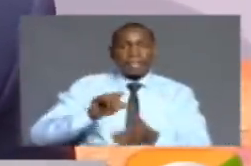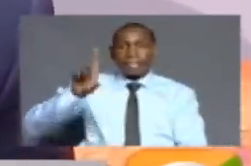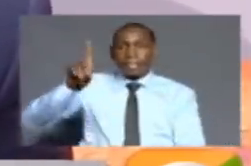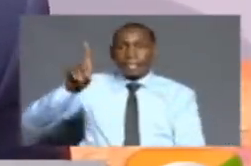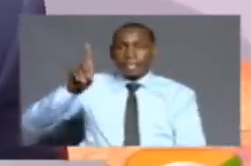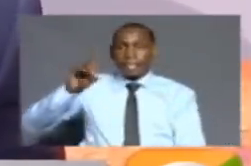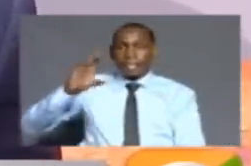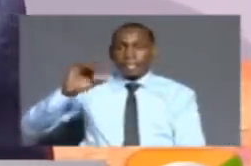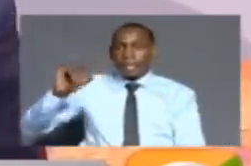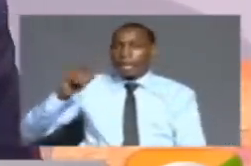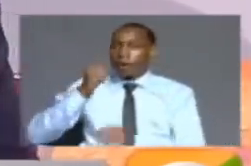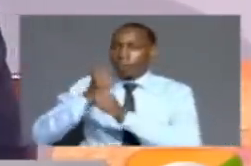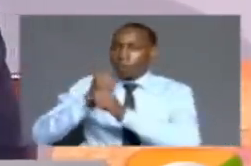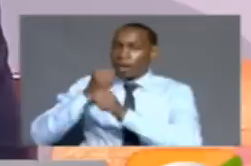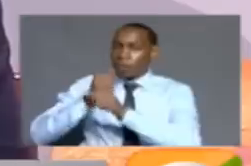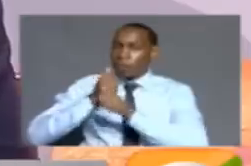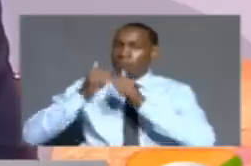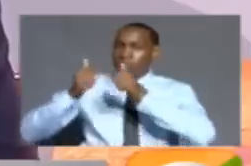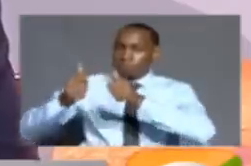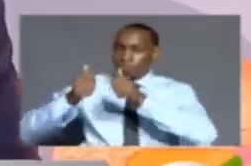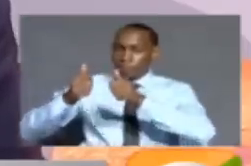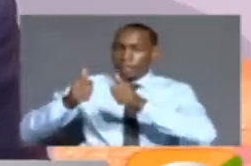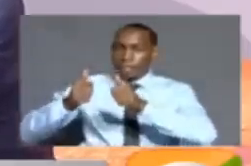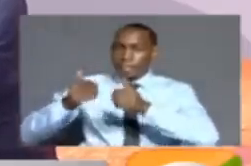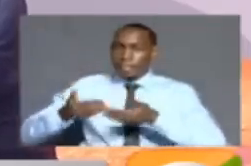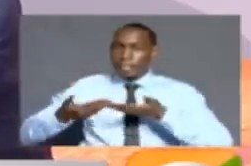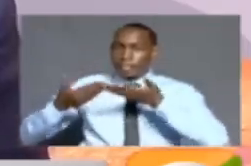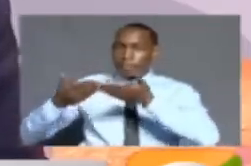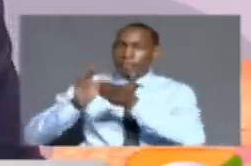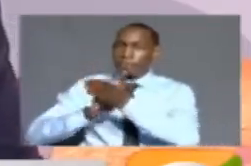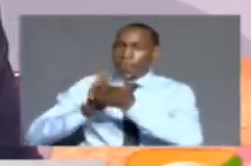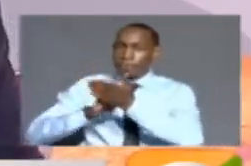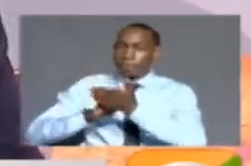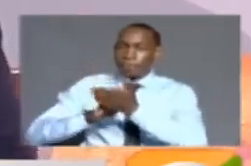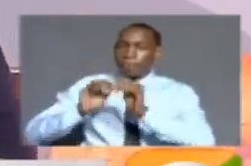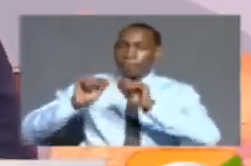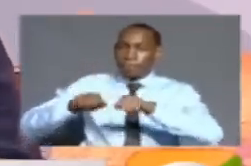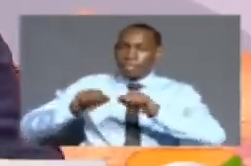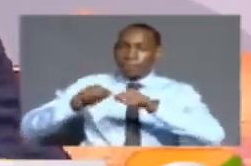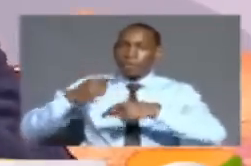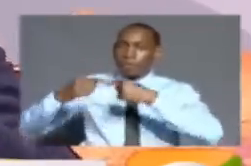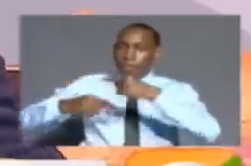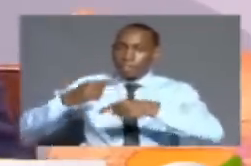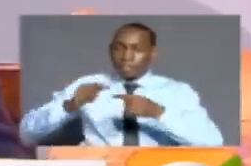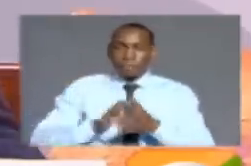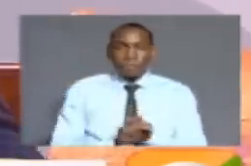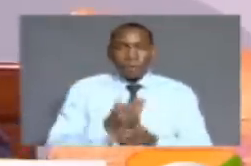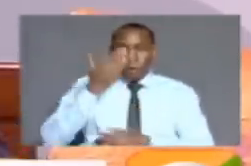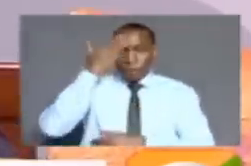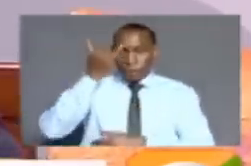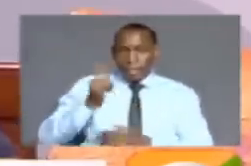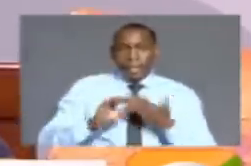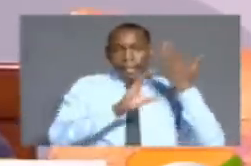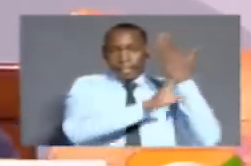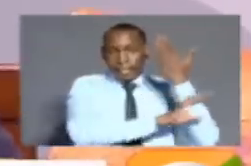job. Okay. You know, and I think we should give him more powers. Yeah. We should allow him to be, because